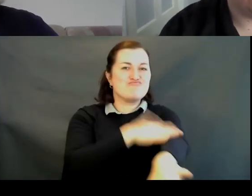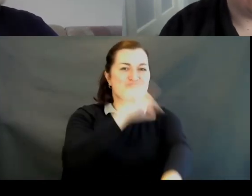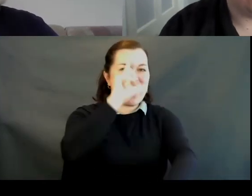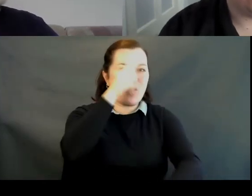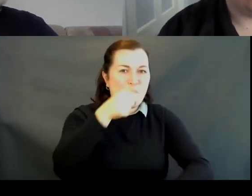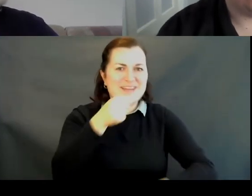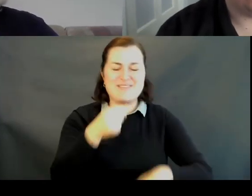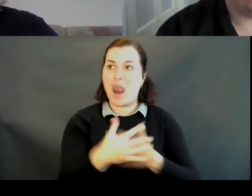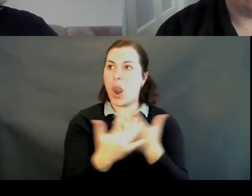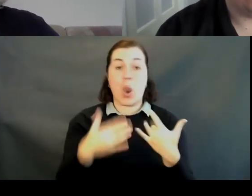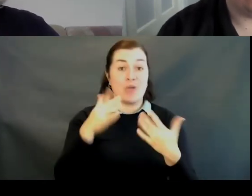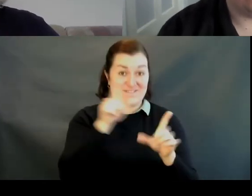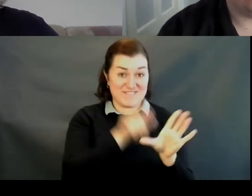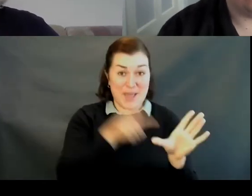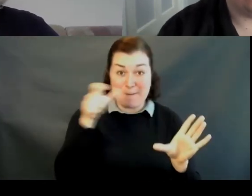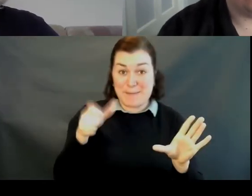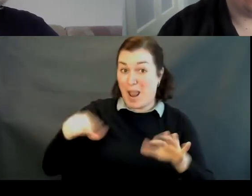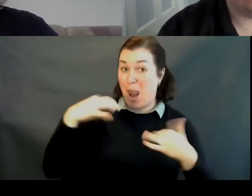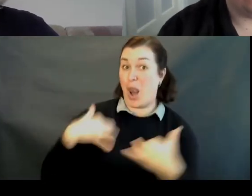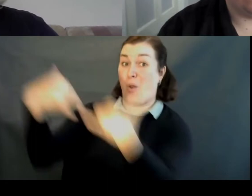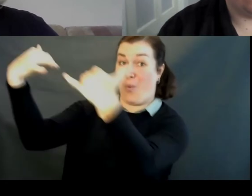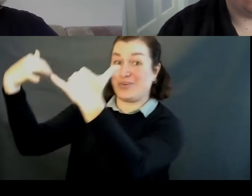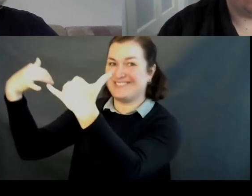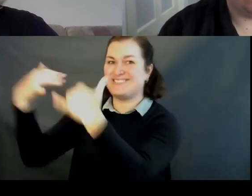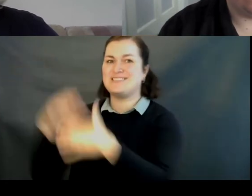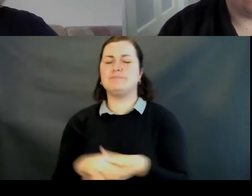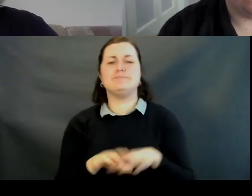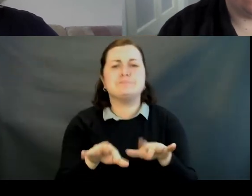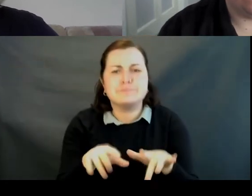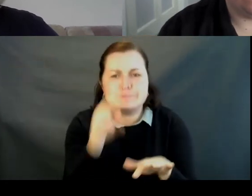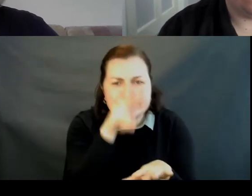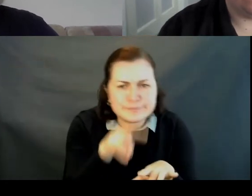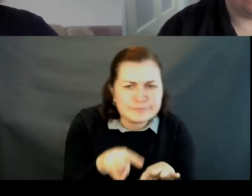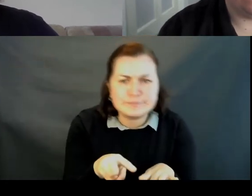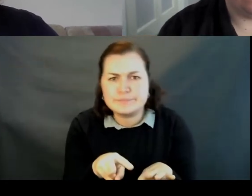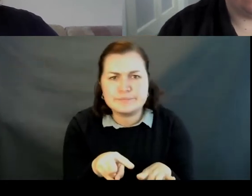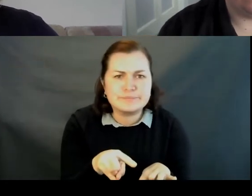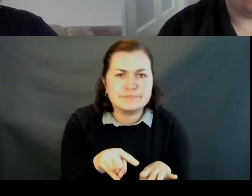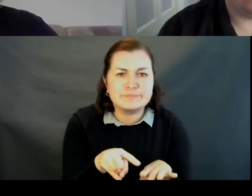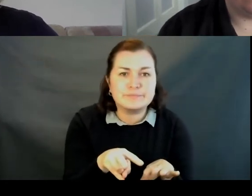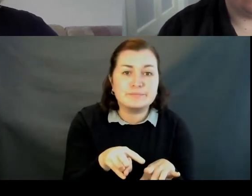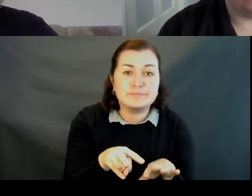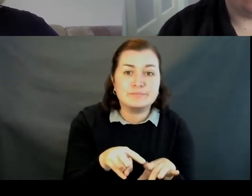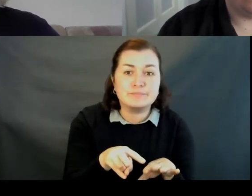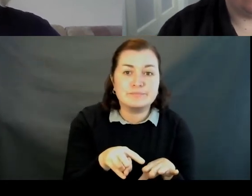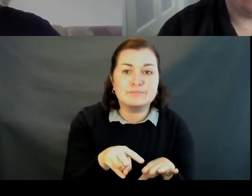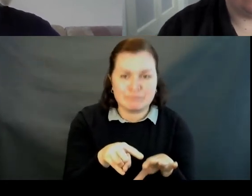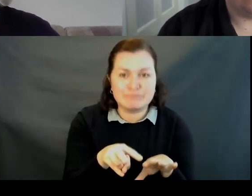the audience for that. Jealousy, Collier says, fire for some, positive, warmth for others, danger, indeed.